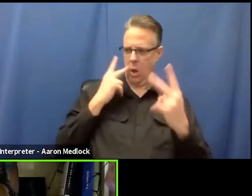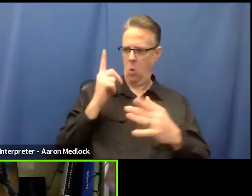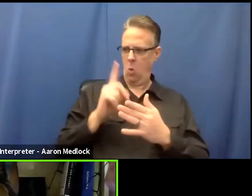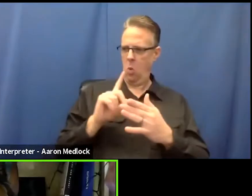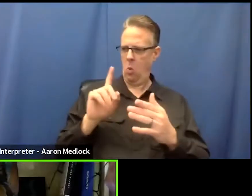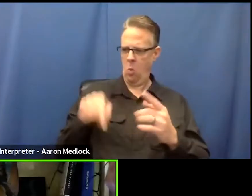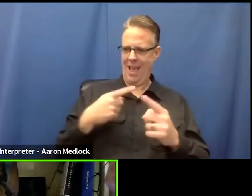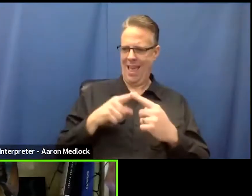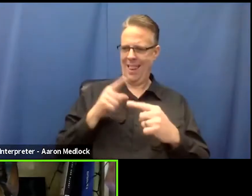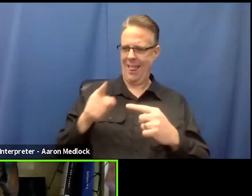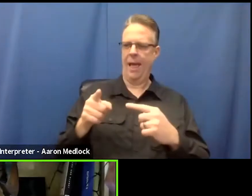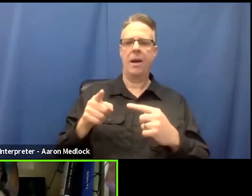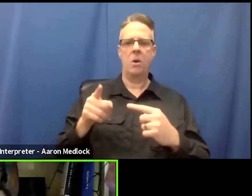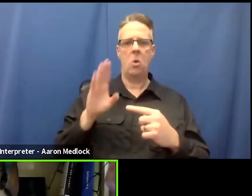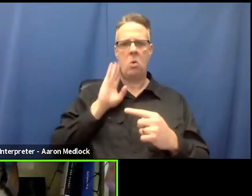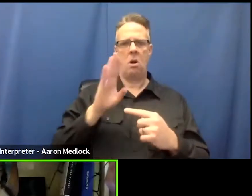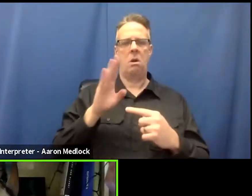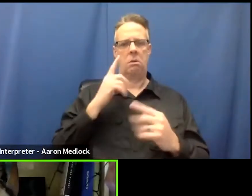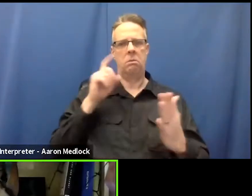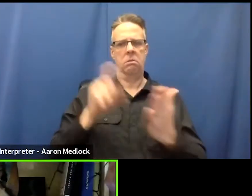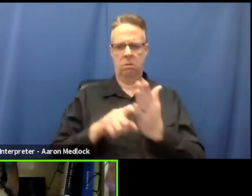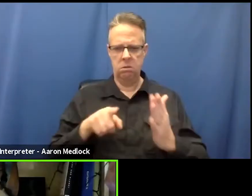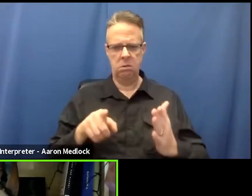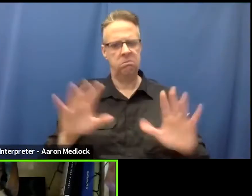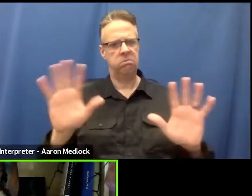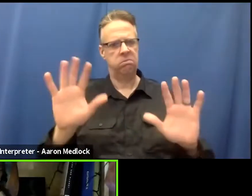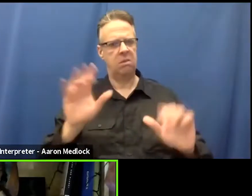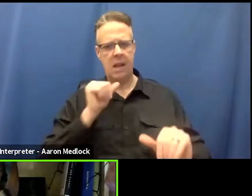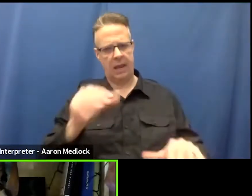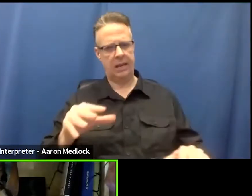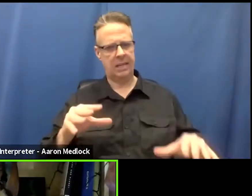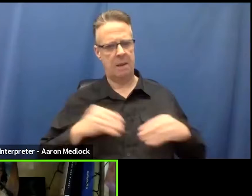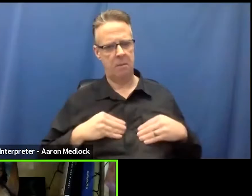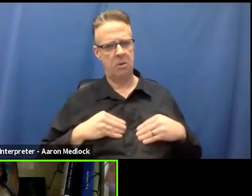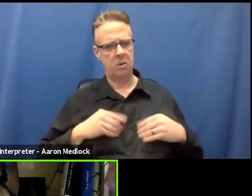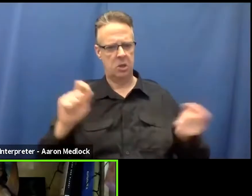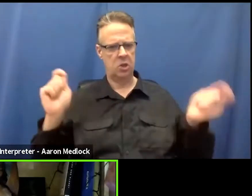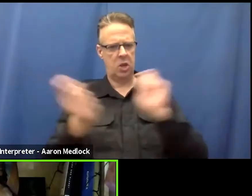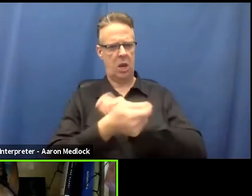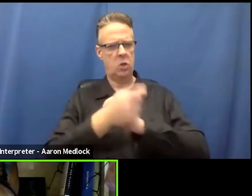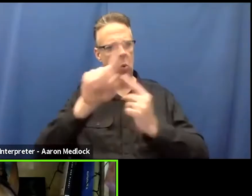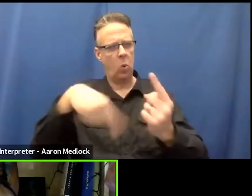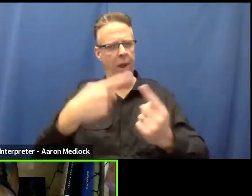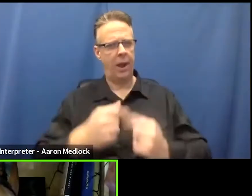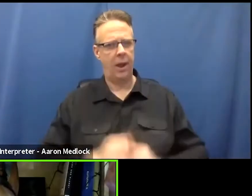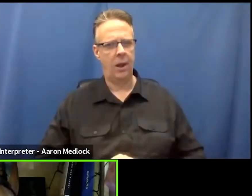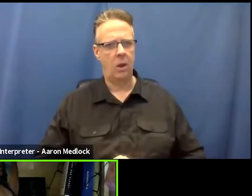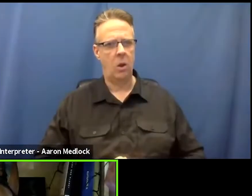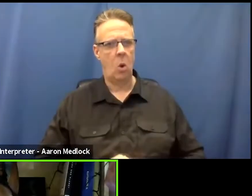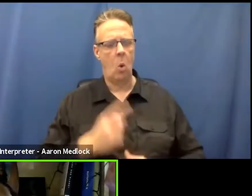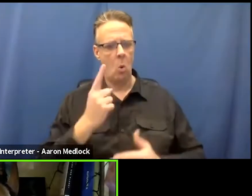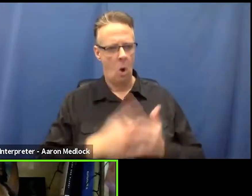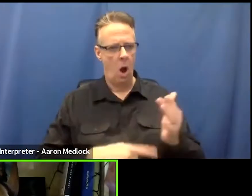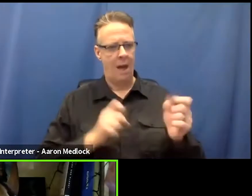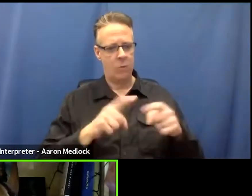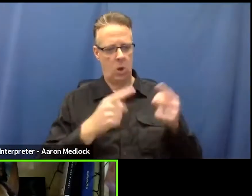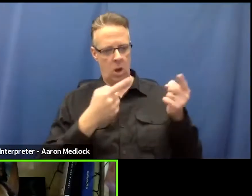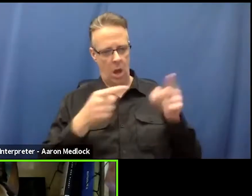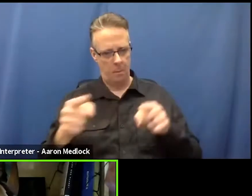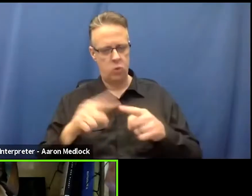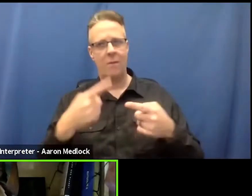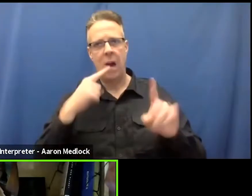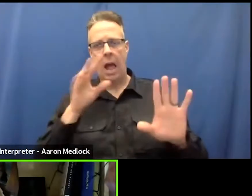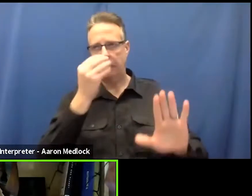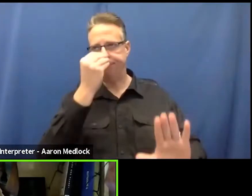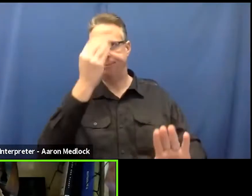it become so unacceptable for this to happen? You know, what needs to change? And